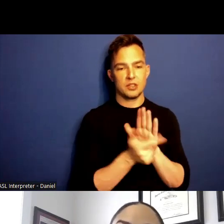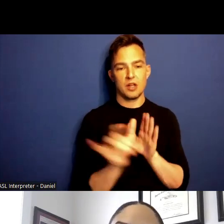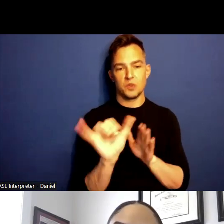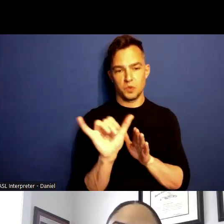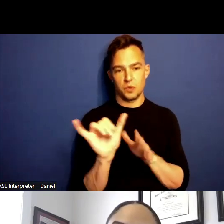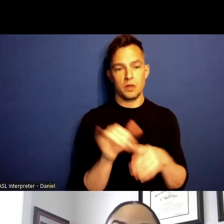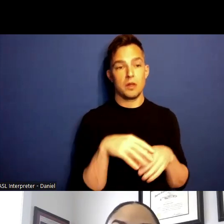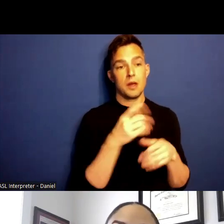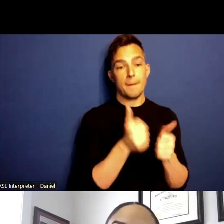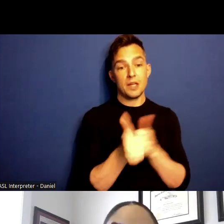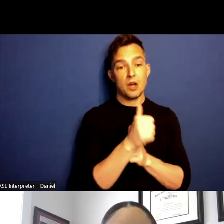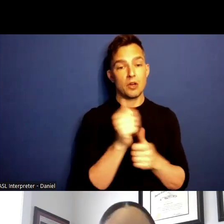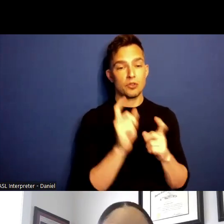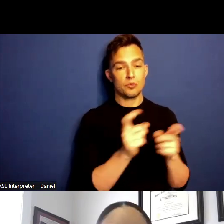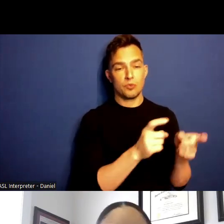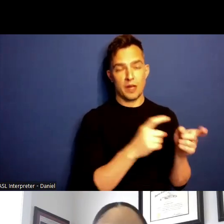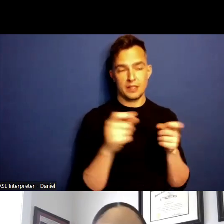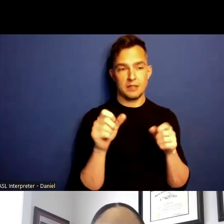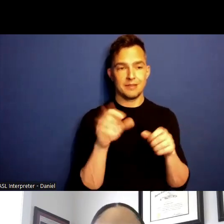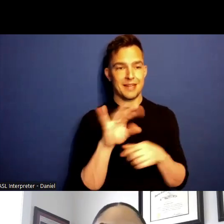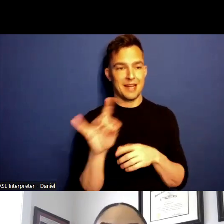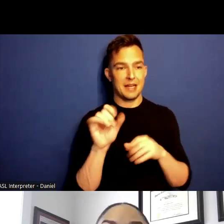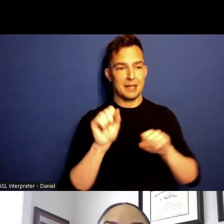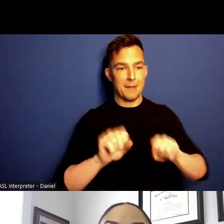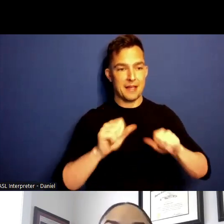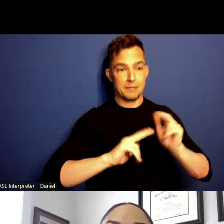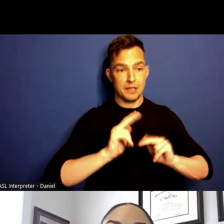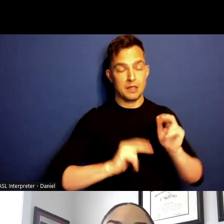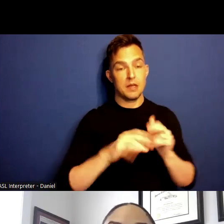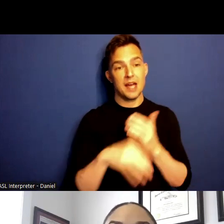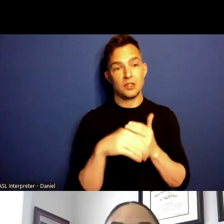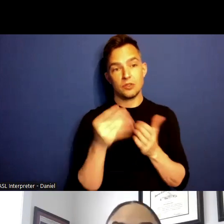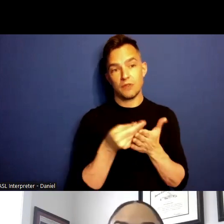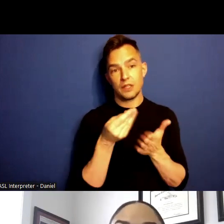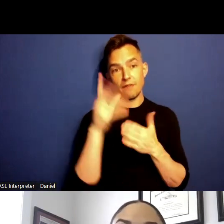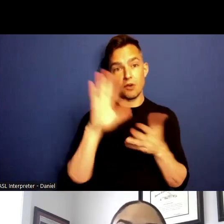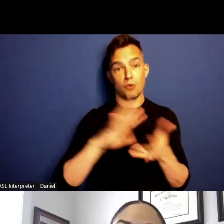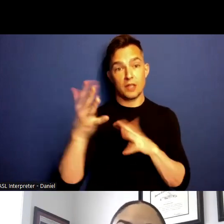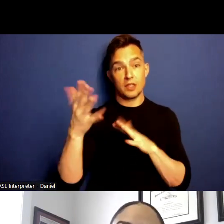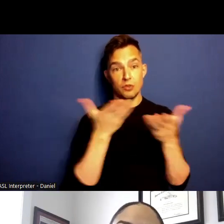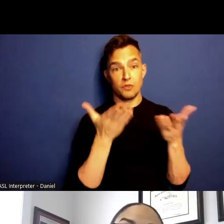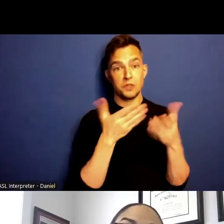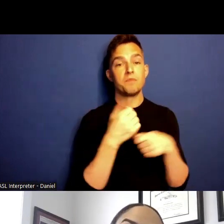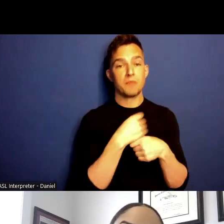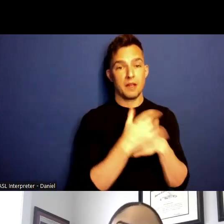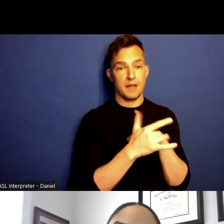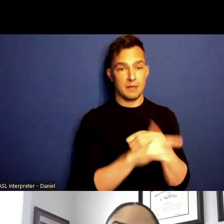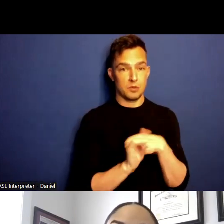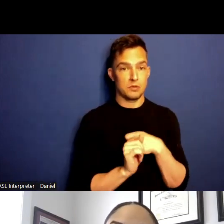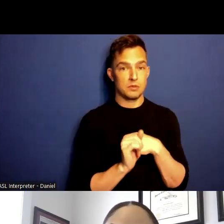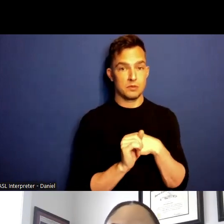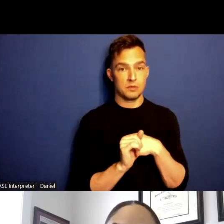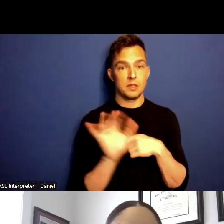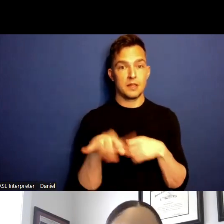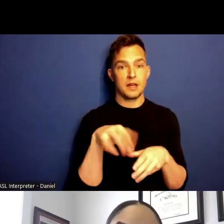Beyond grant opportunities for 988 capacity building, additional federal funding for crisis services was made available, including